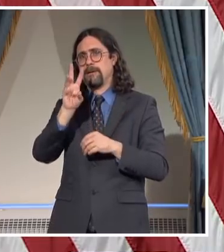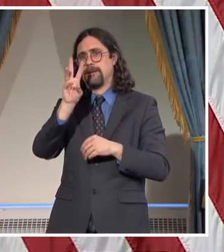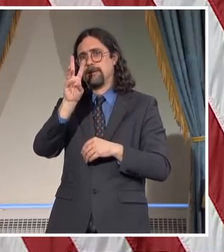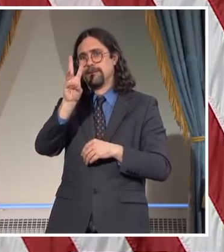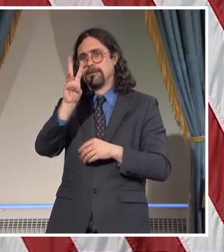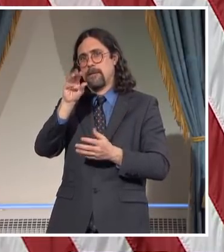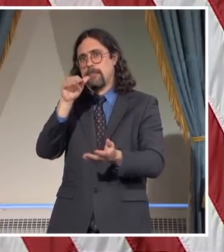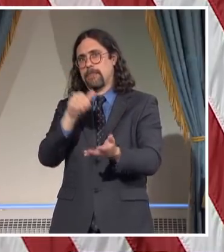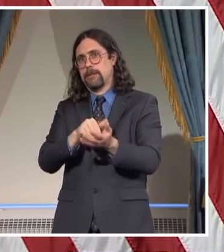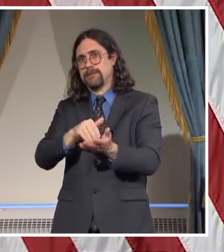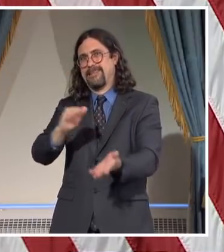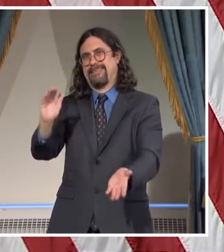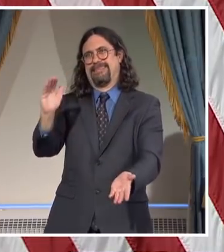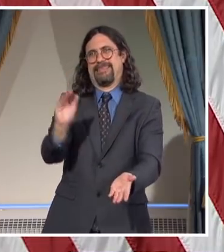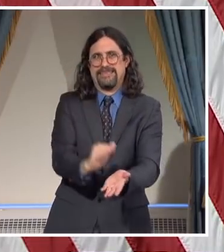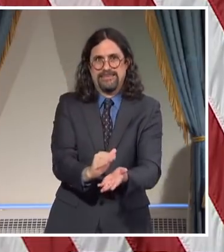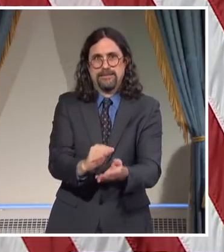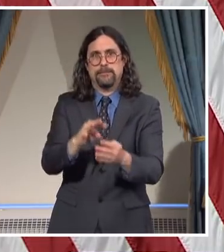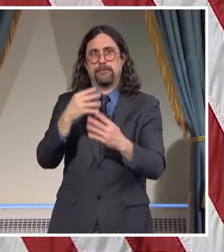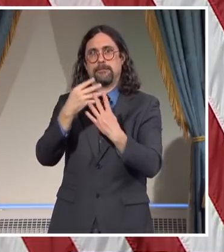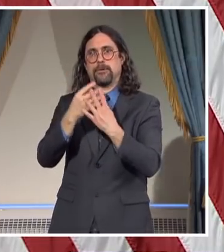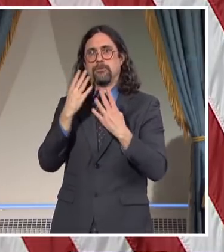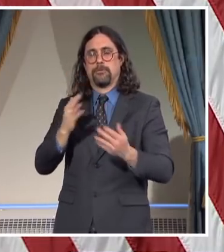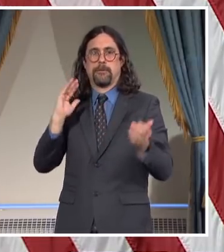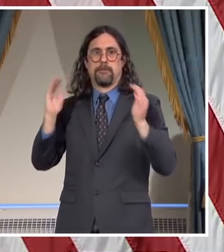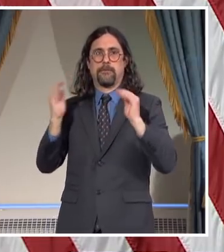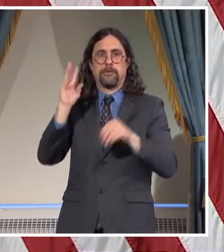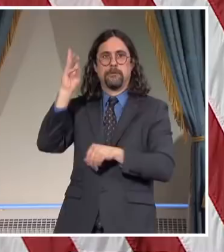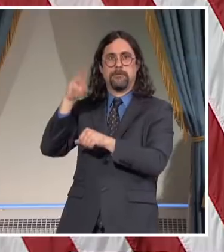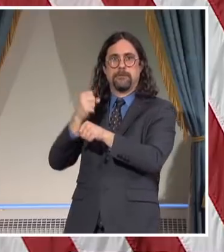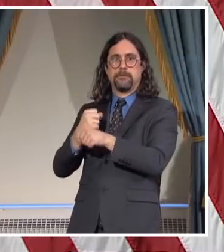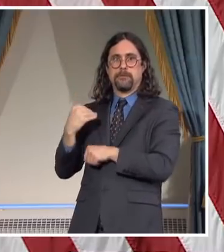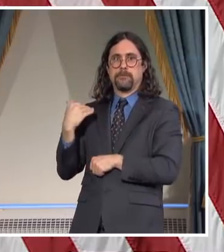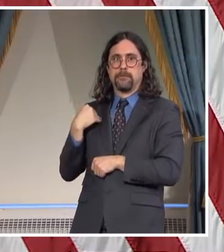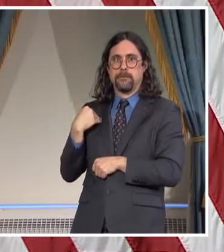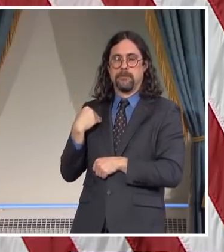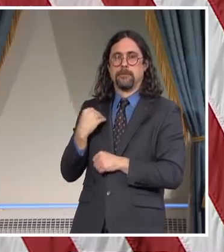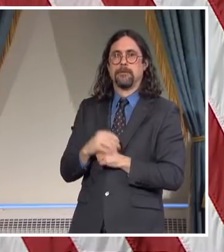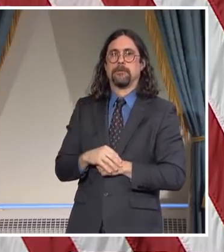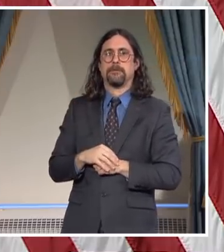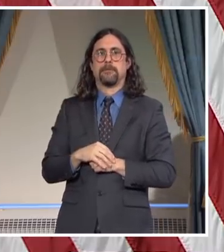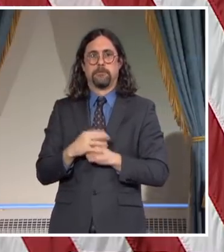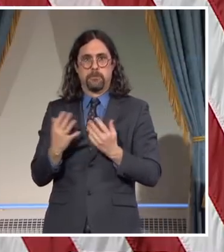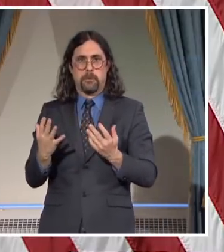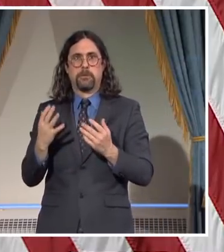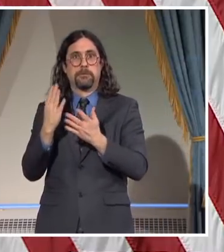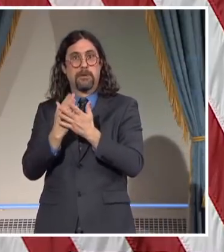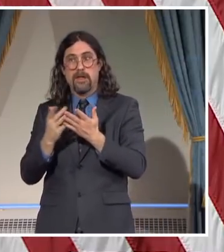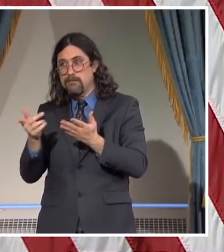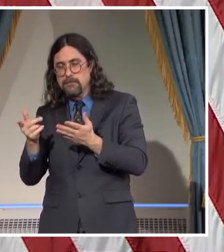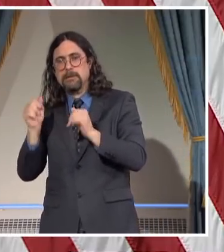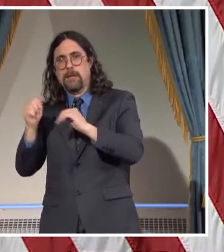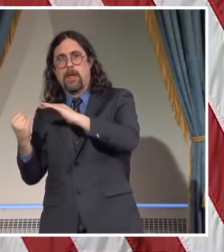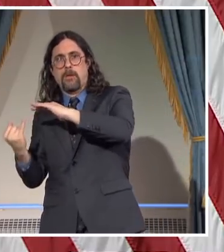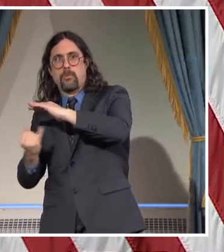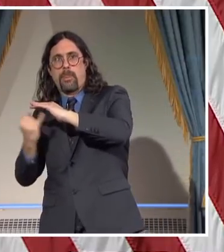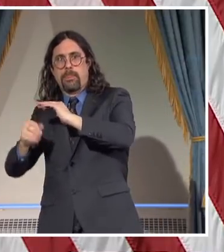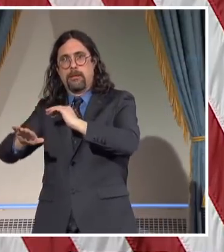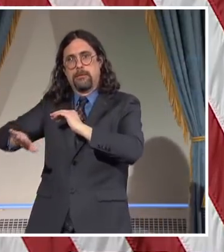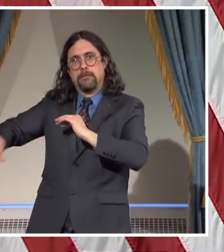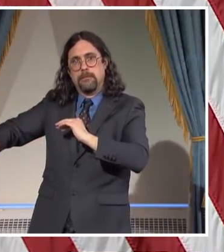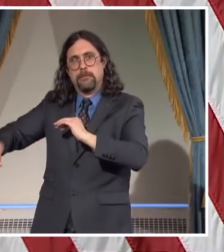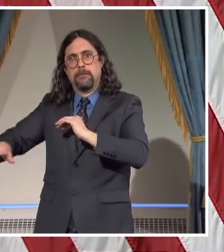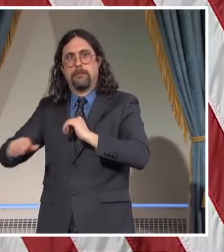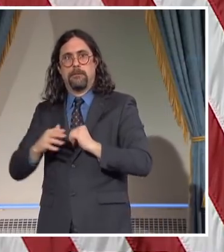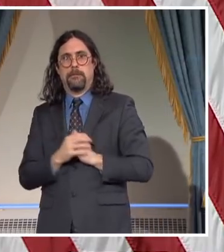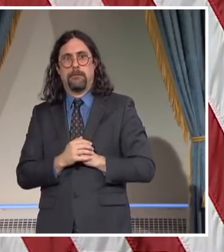more ability to isolate, more ability to provide health care to what is a much smaller number of inmates.